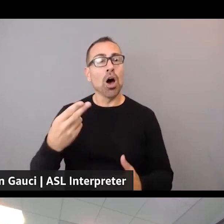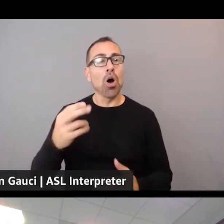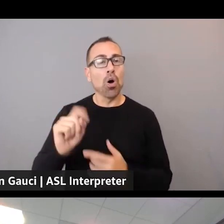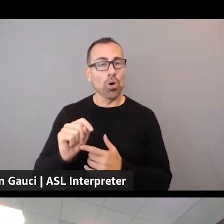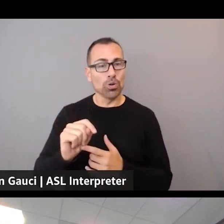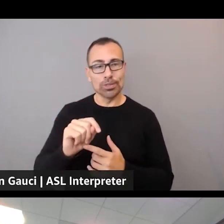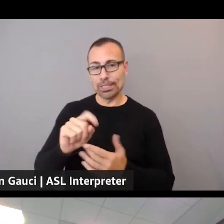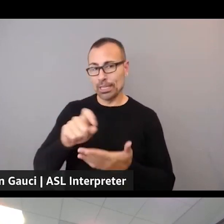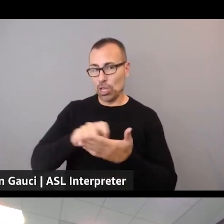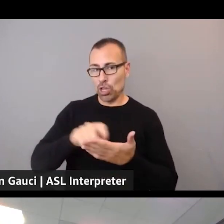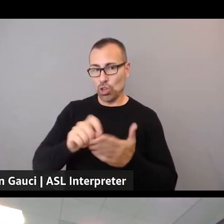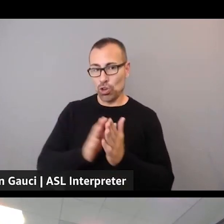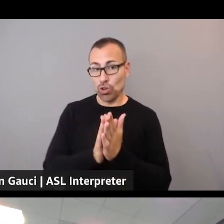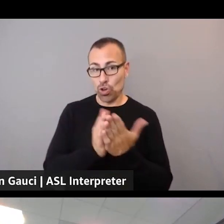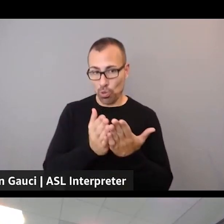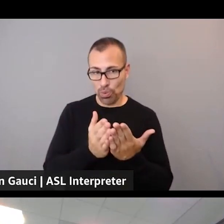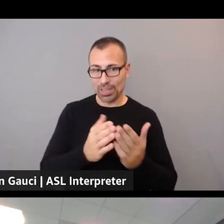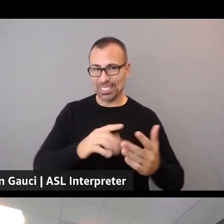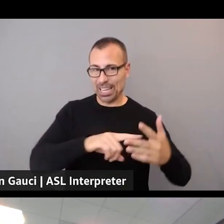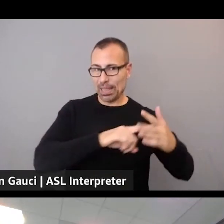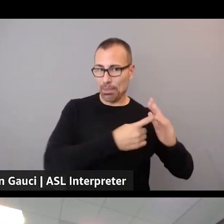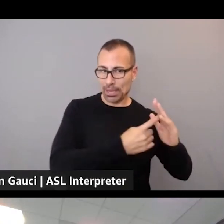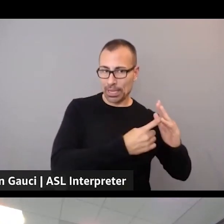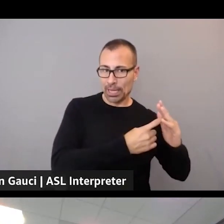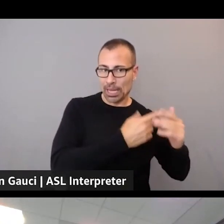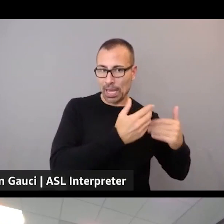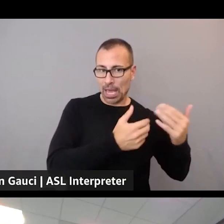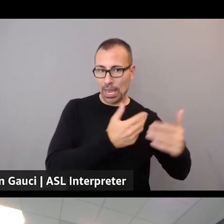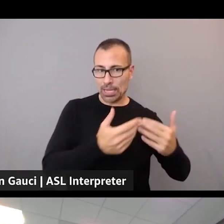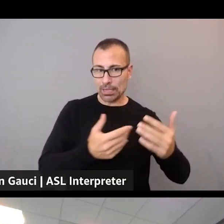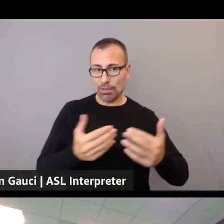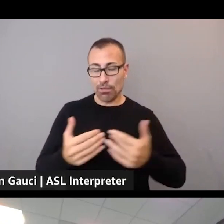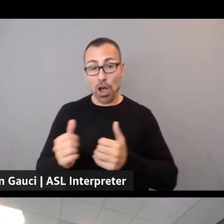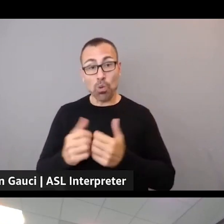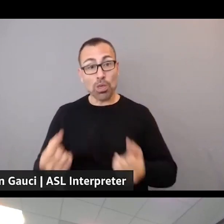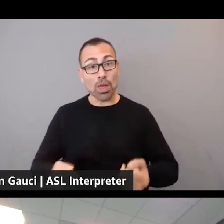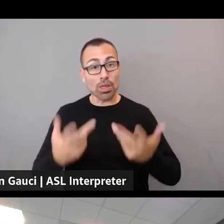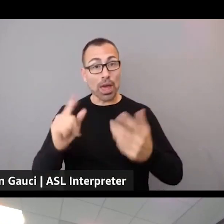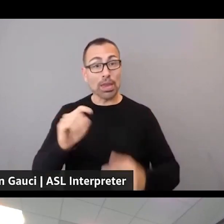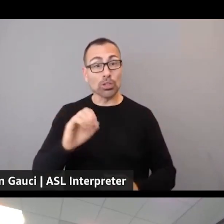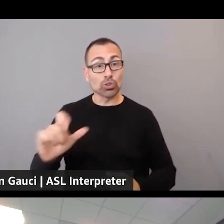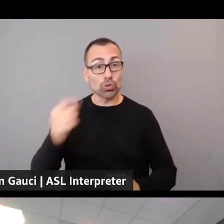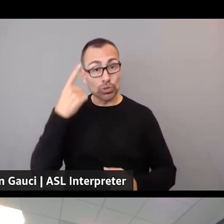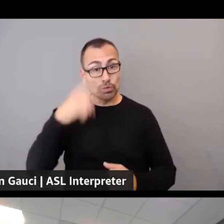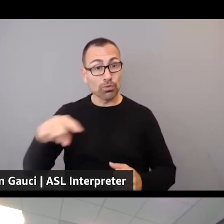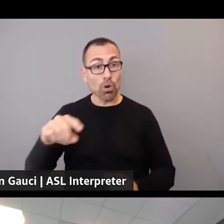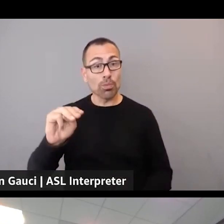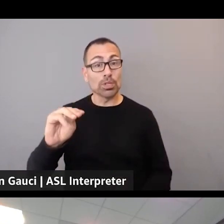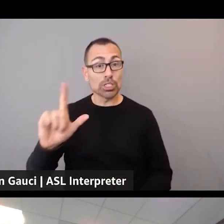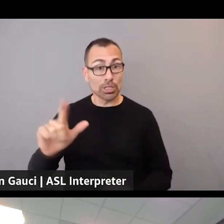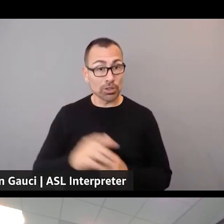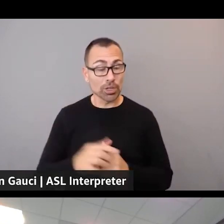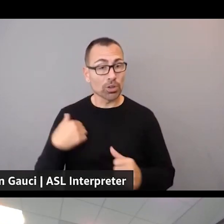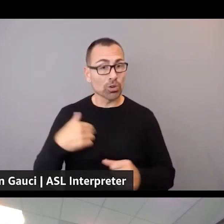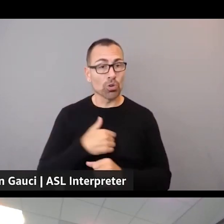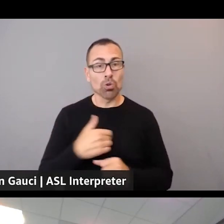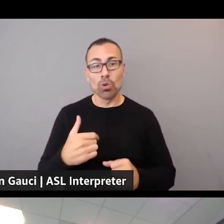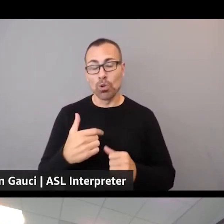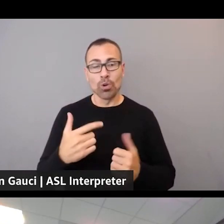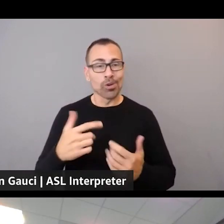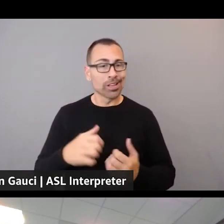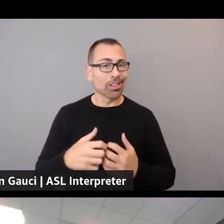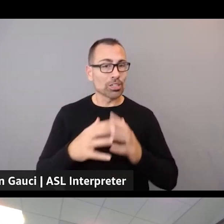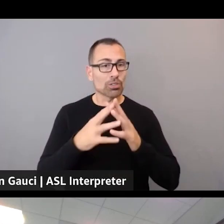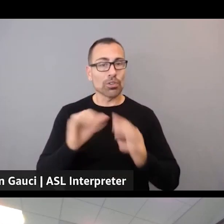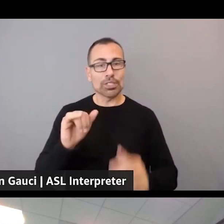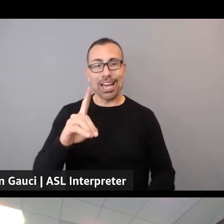have a complete set of purpose-built tools for machine learning. So we launched the first IDE for machine learning, SageMaker Studio. We had